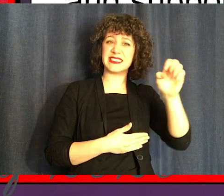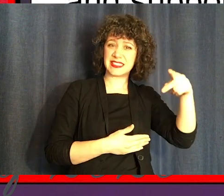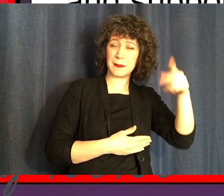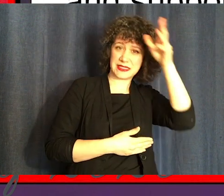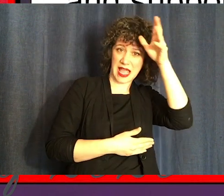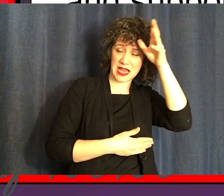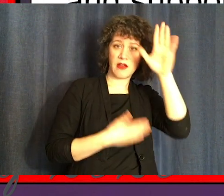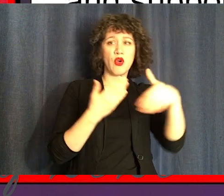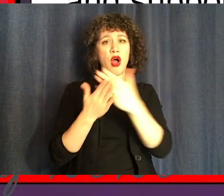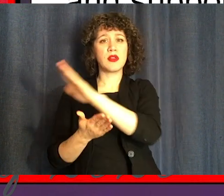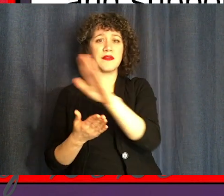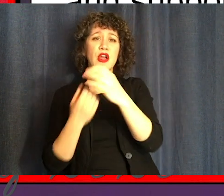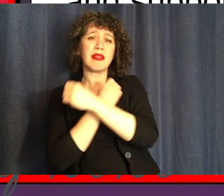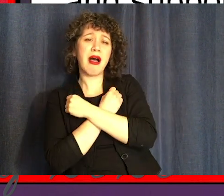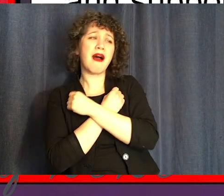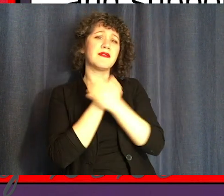he has gotten him to this moment.